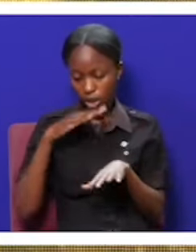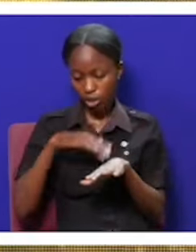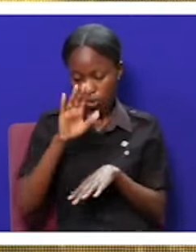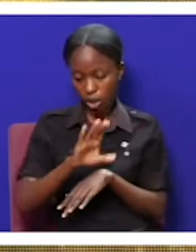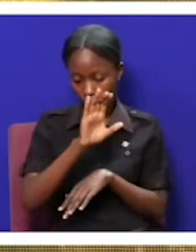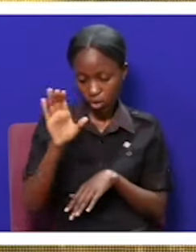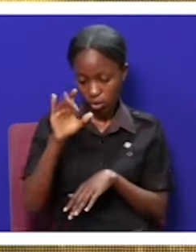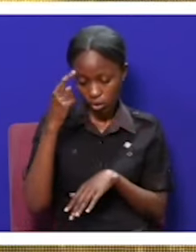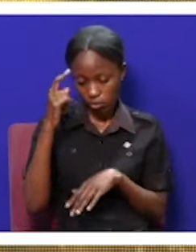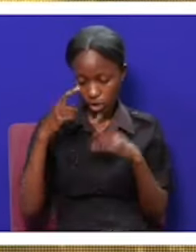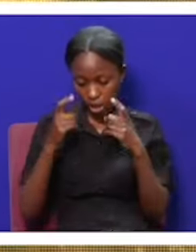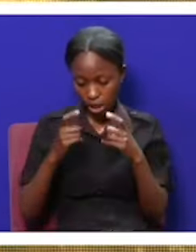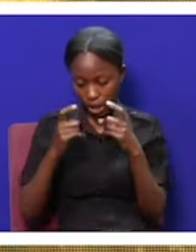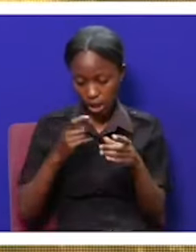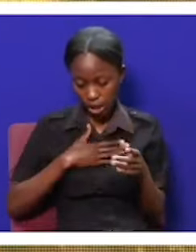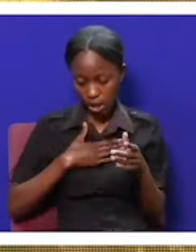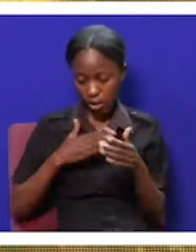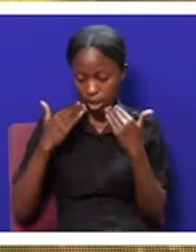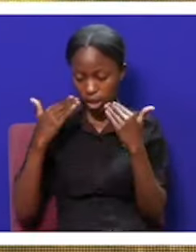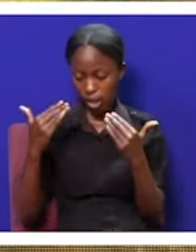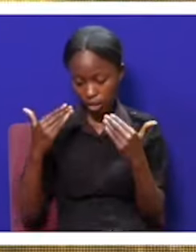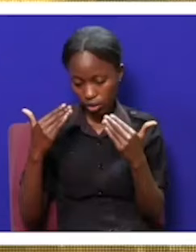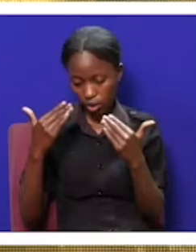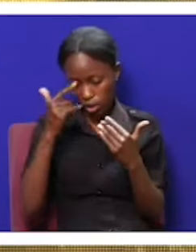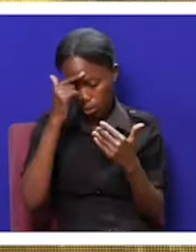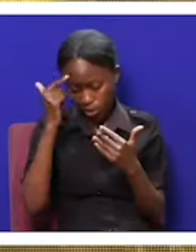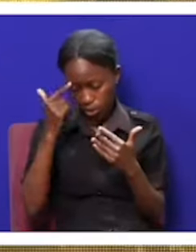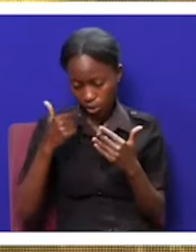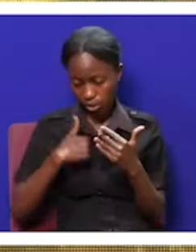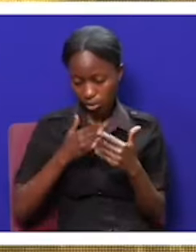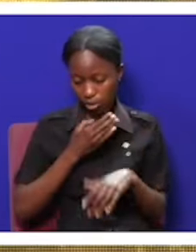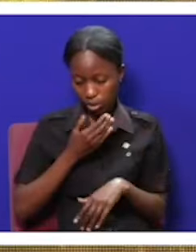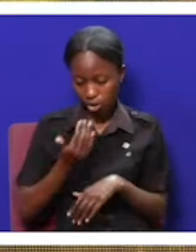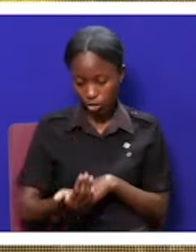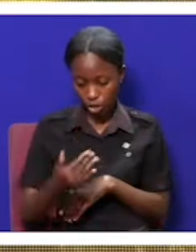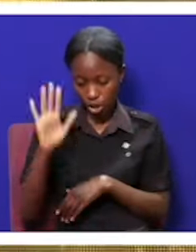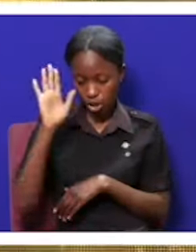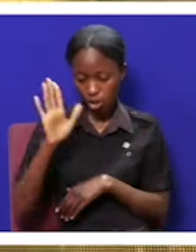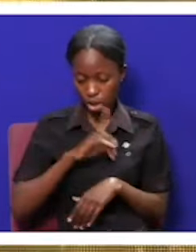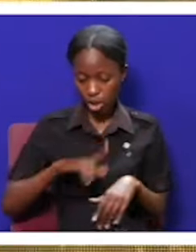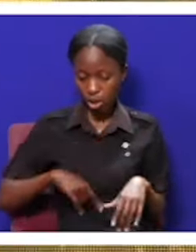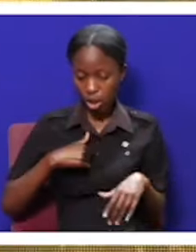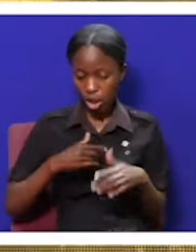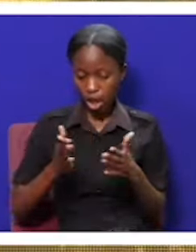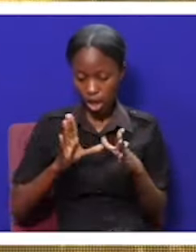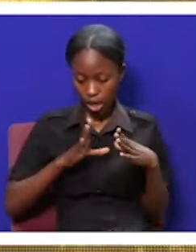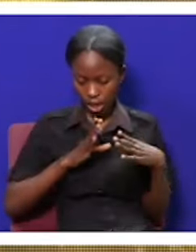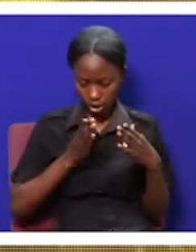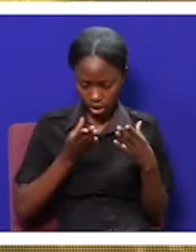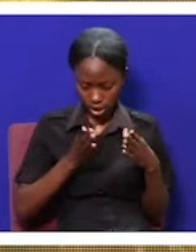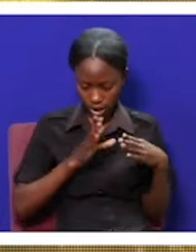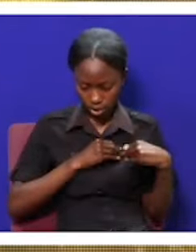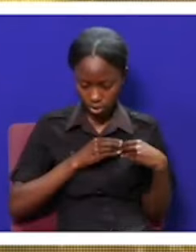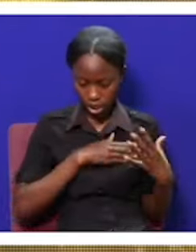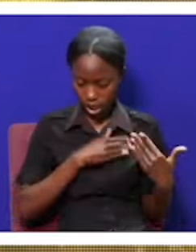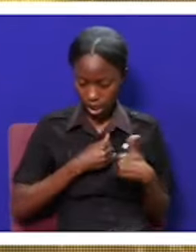cross for my sin. Thank you because I am your child. I receive you in my heart. In